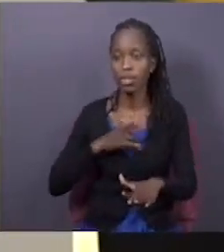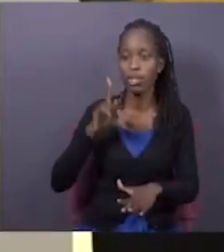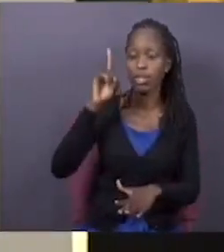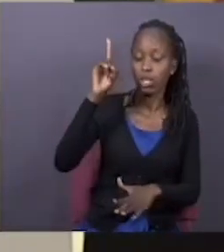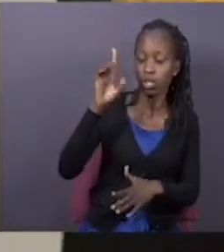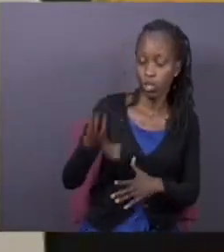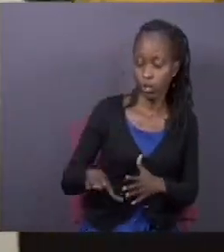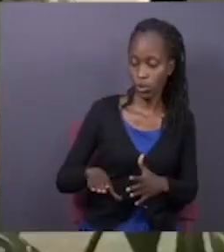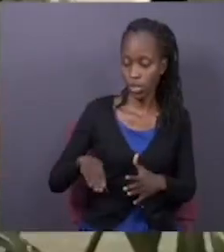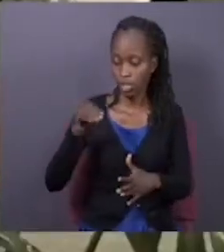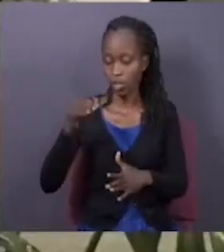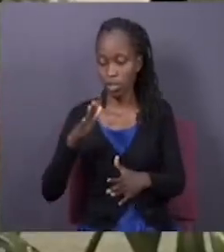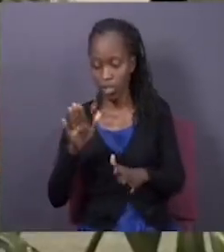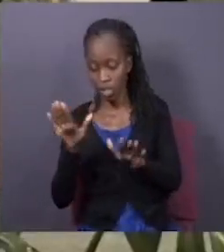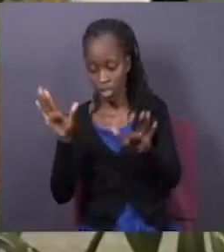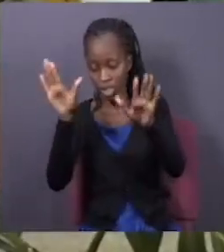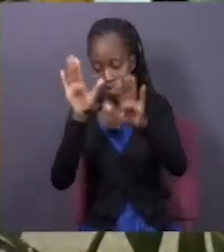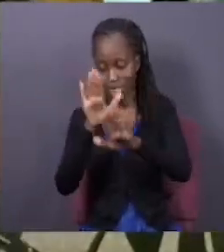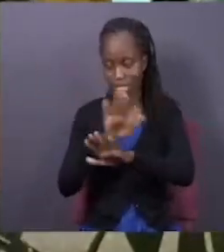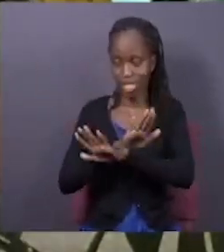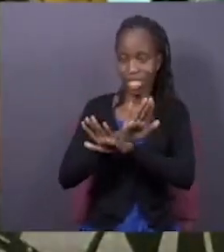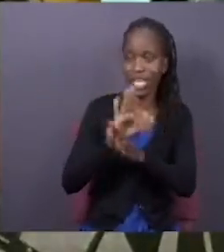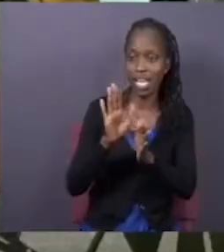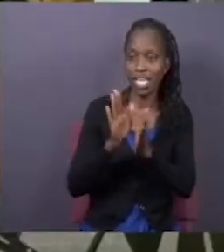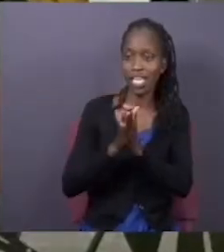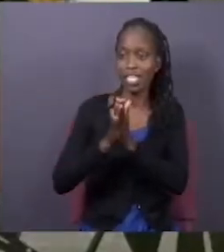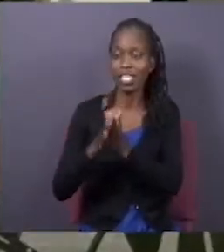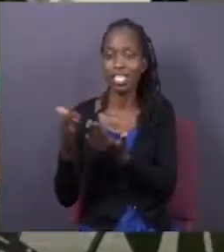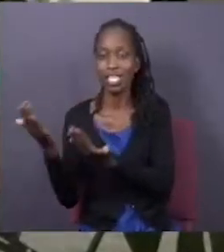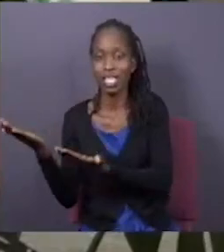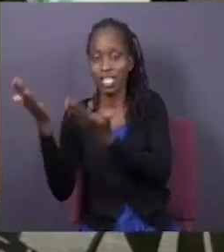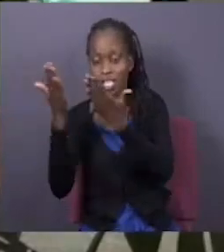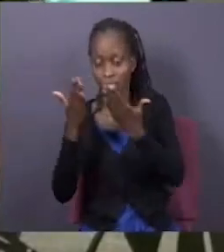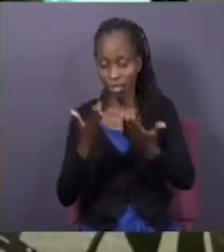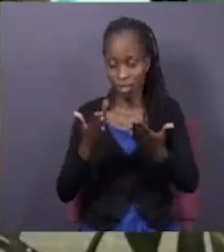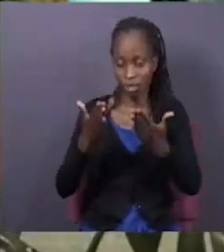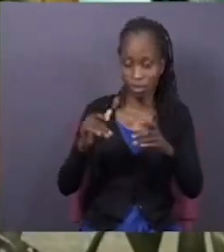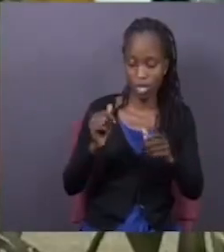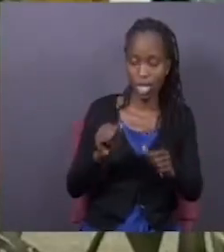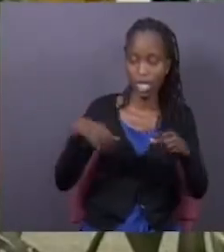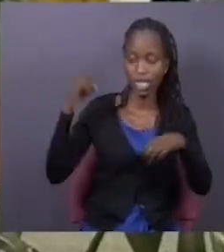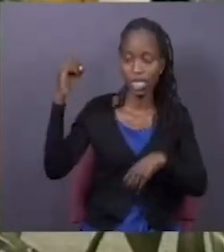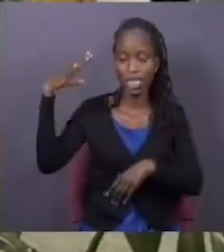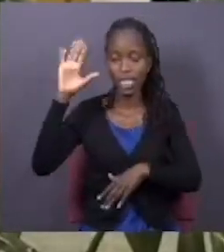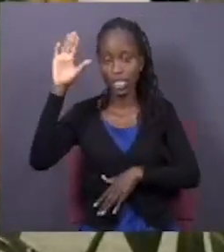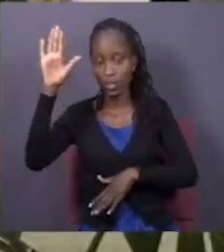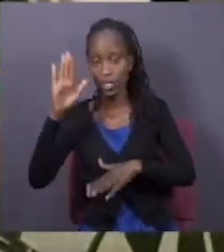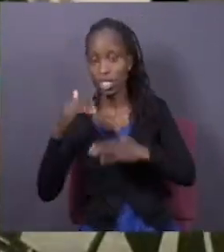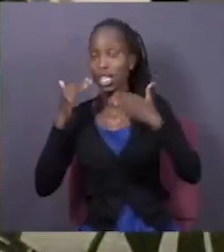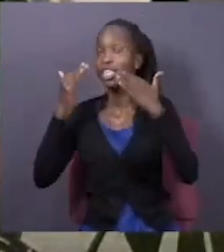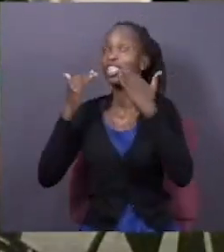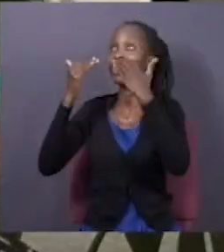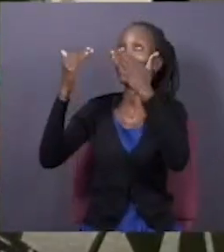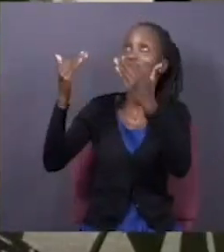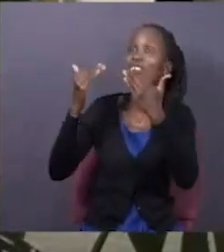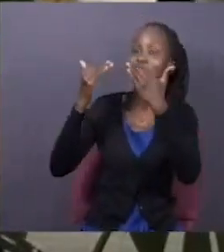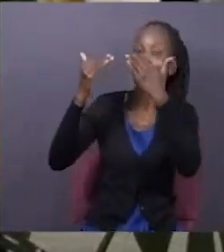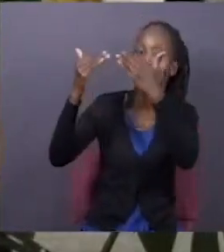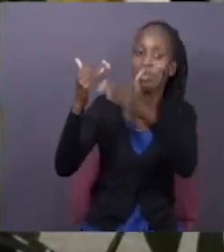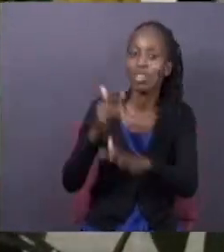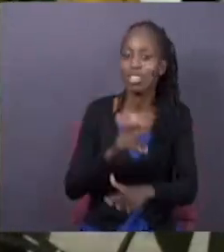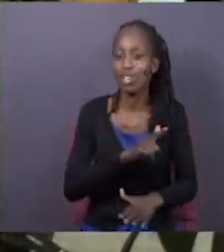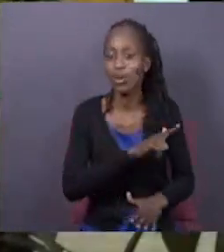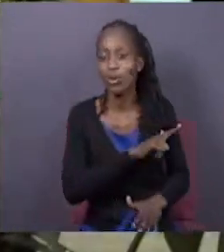and gave me your light. You took my darkness and gave me your light. Oh, thank you, Lord. Thank